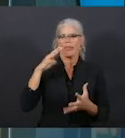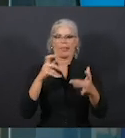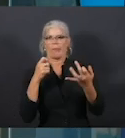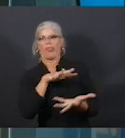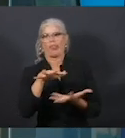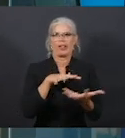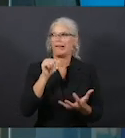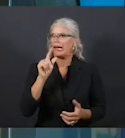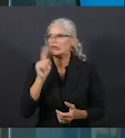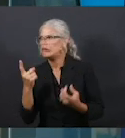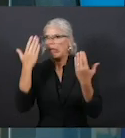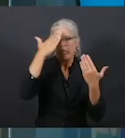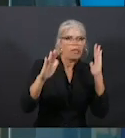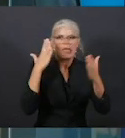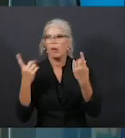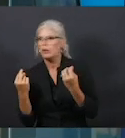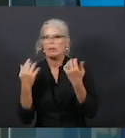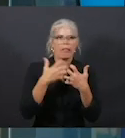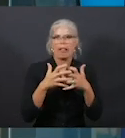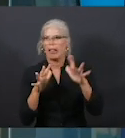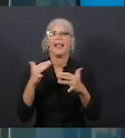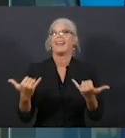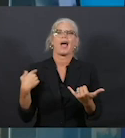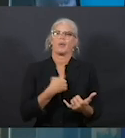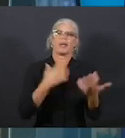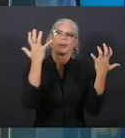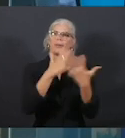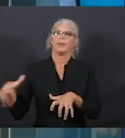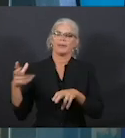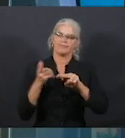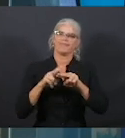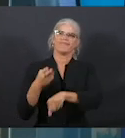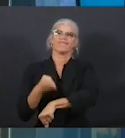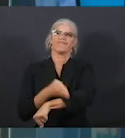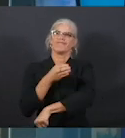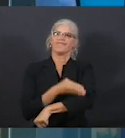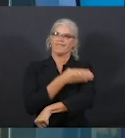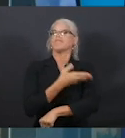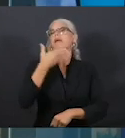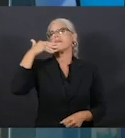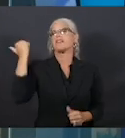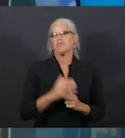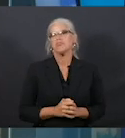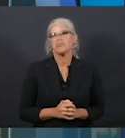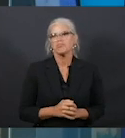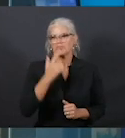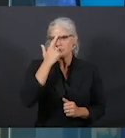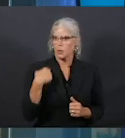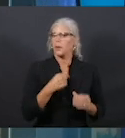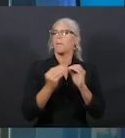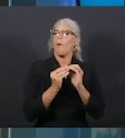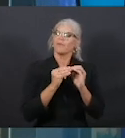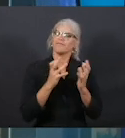to necessarily lead to what it is now, but I think we always want to be prepared and hope it doesn't happen, then just